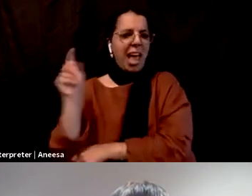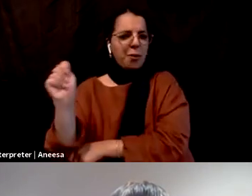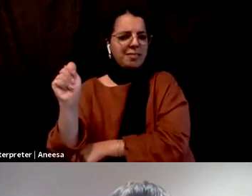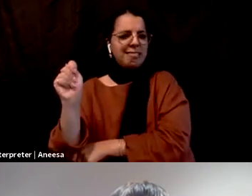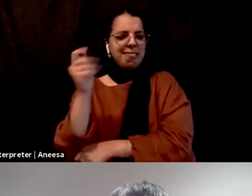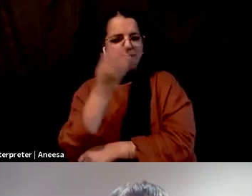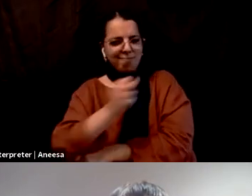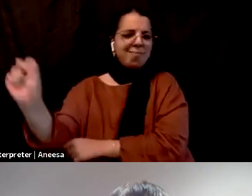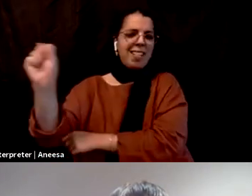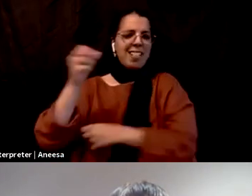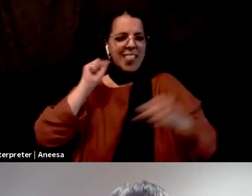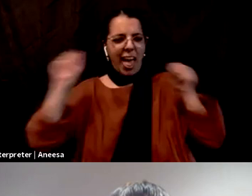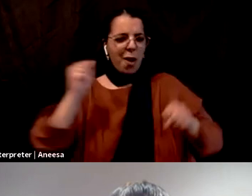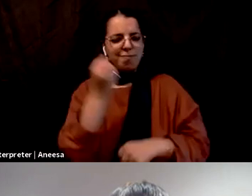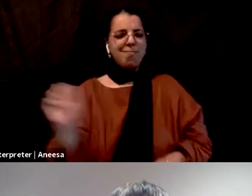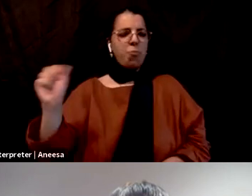proud. Miigwech.